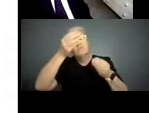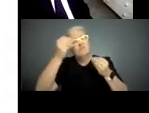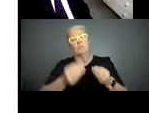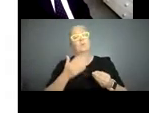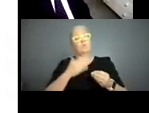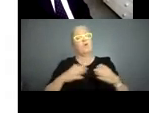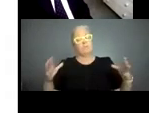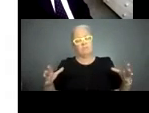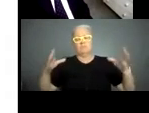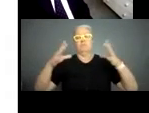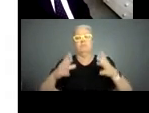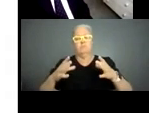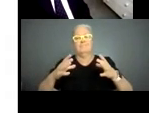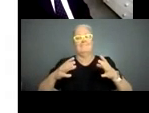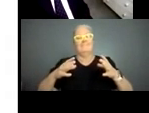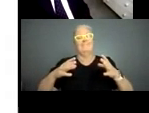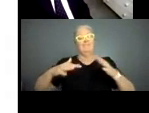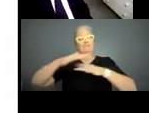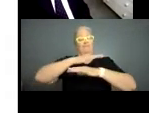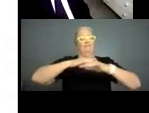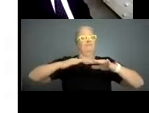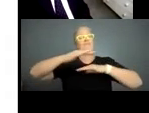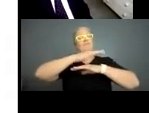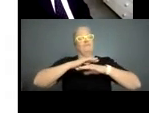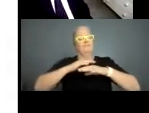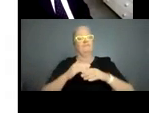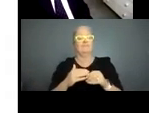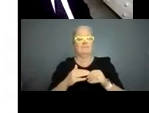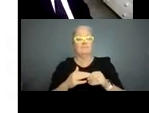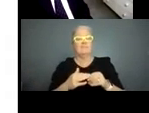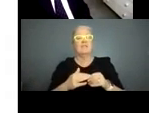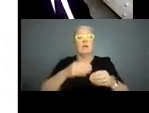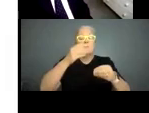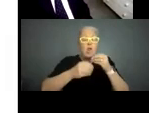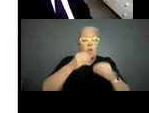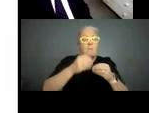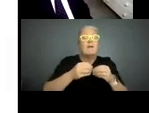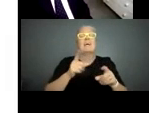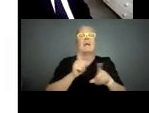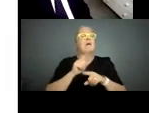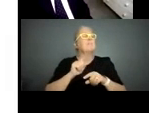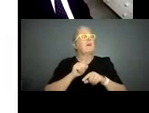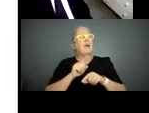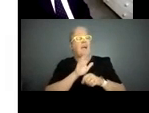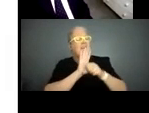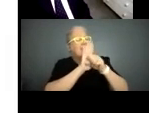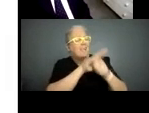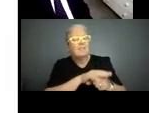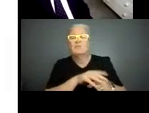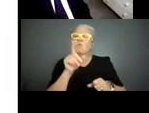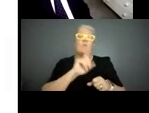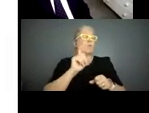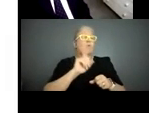By bringing those children with problems, it helps them not to feel discriminated. They feel as the part of the